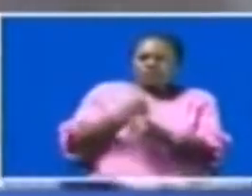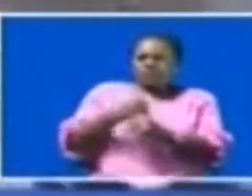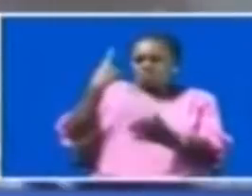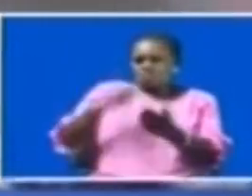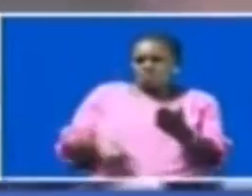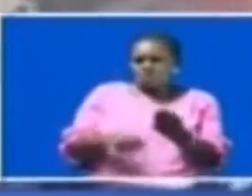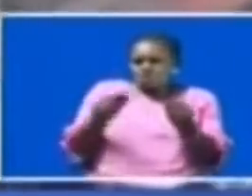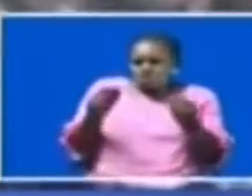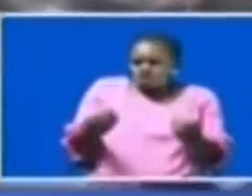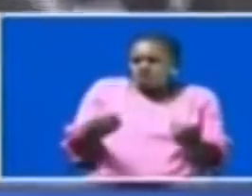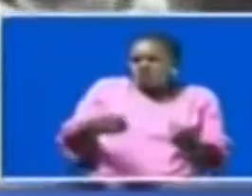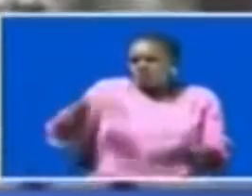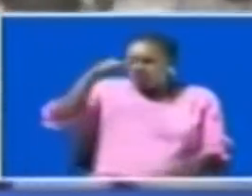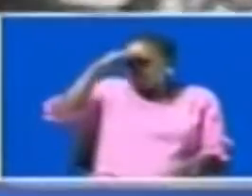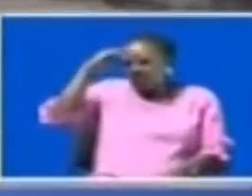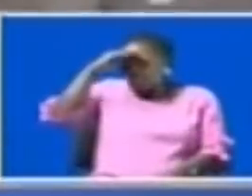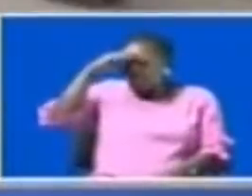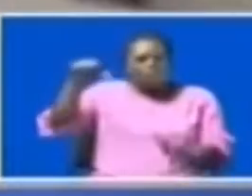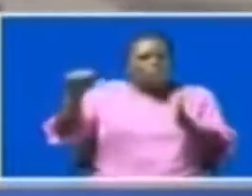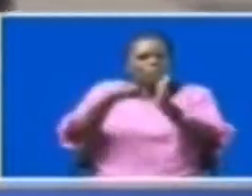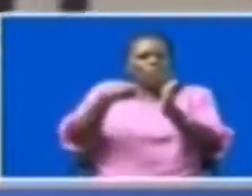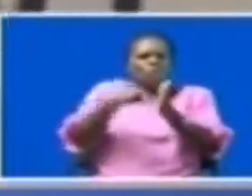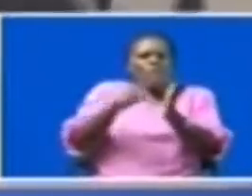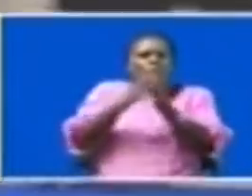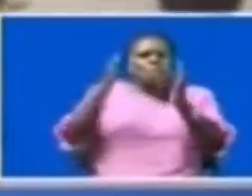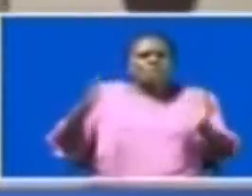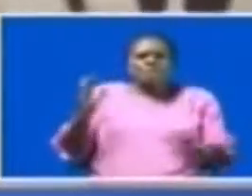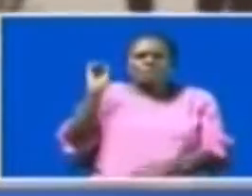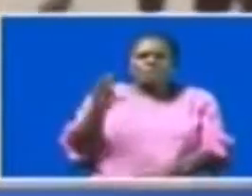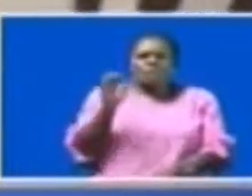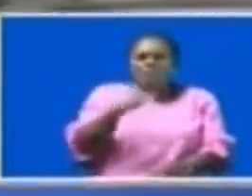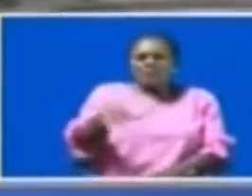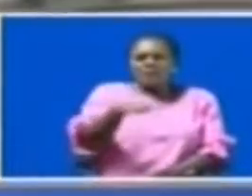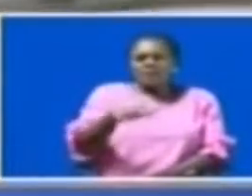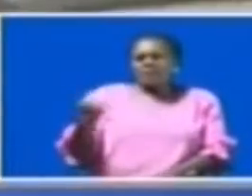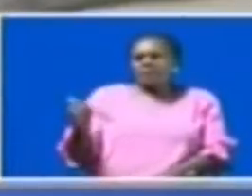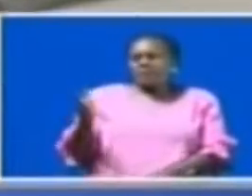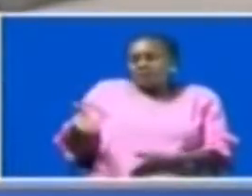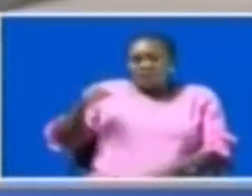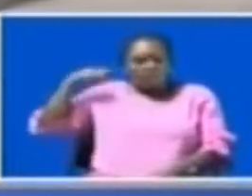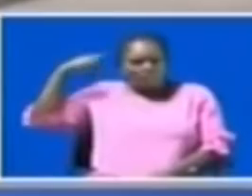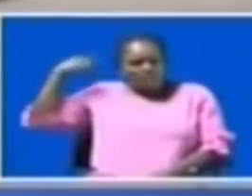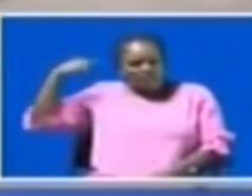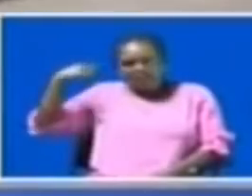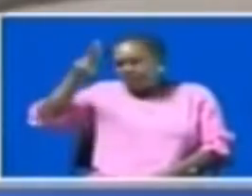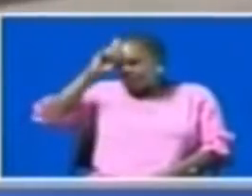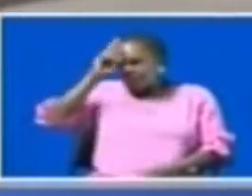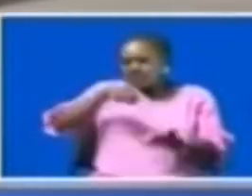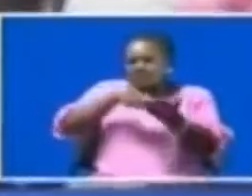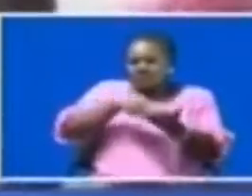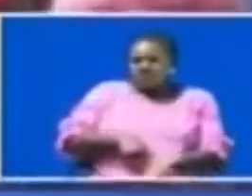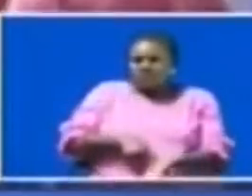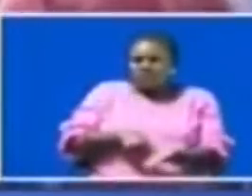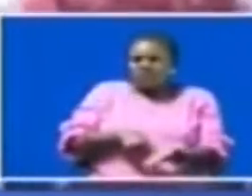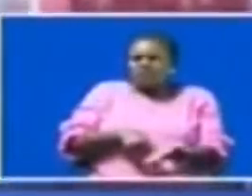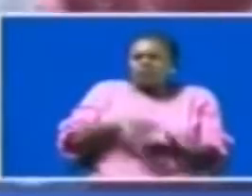Dealing with the Chang'aa problem has been a headache for administrators in slum areas in Nairobi. Here in Mathare, police insist they will